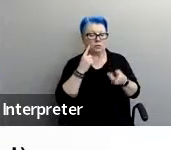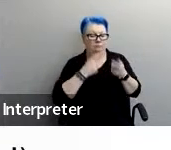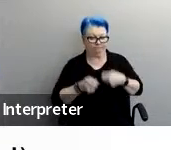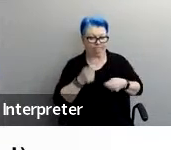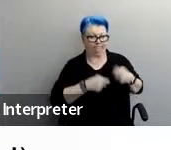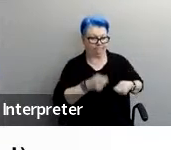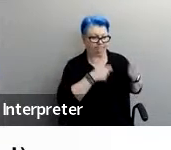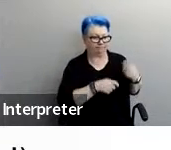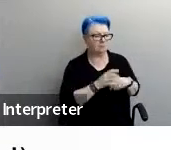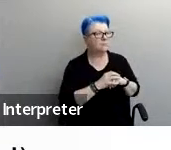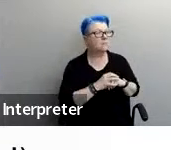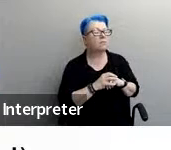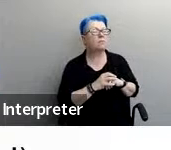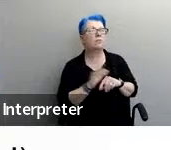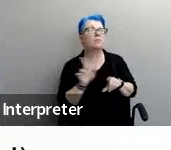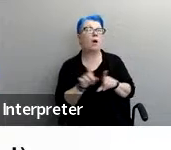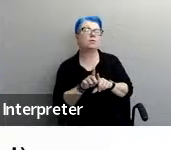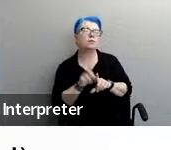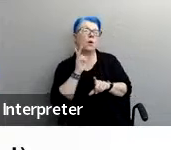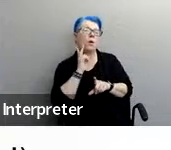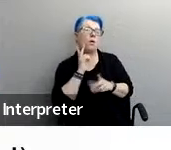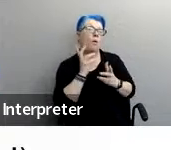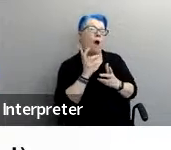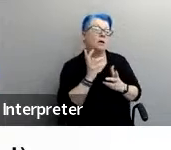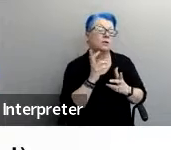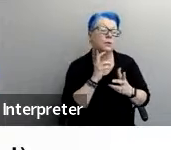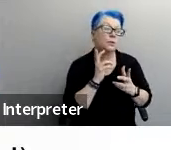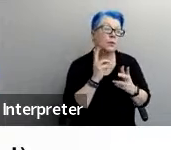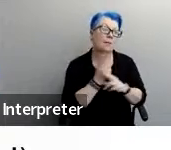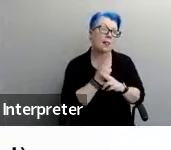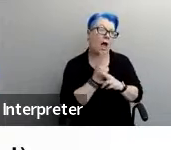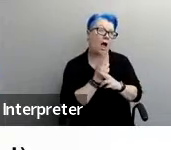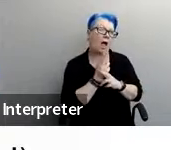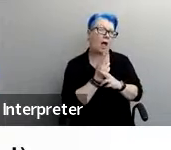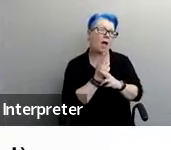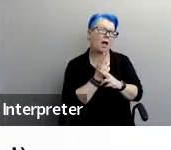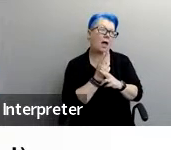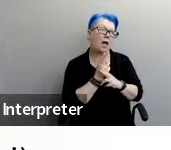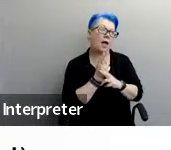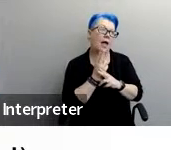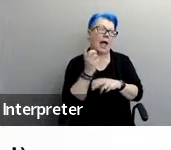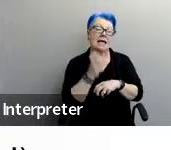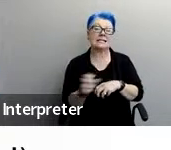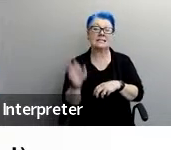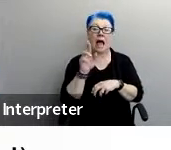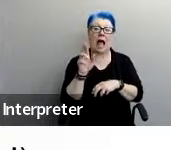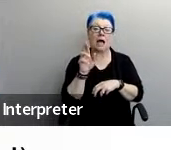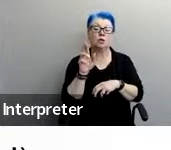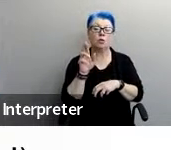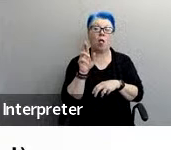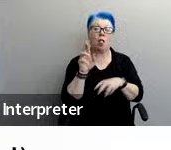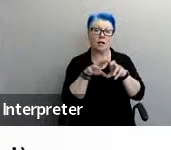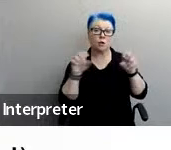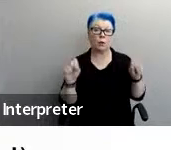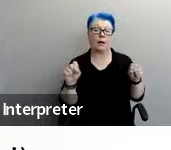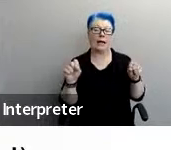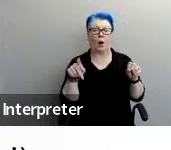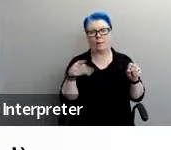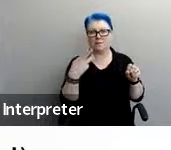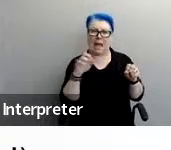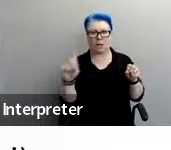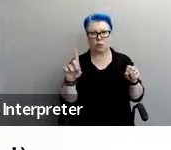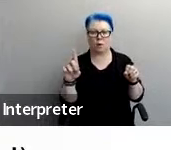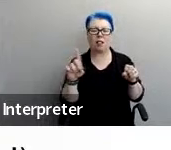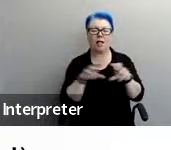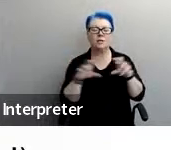orientation, and also looking to apply a doctorate incentive for our administrators, which before has